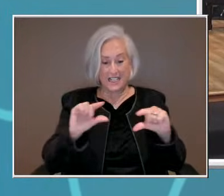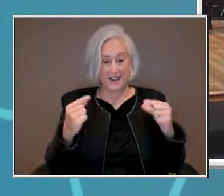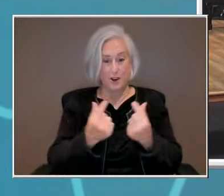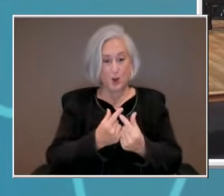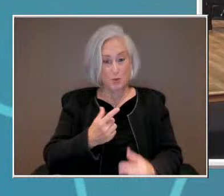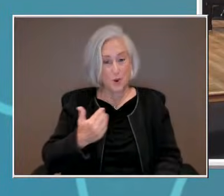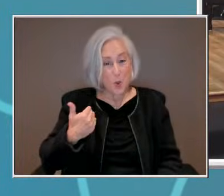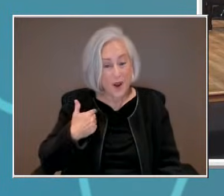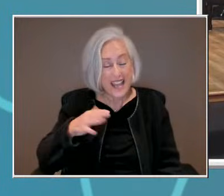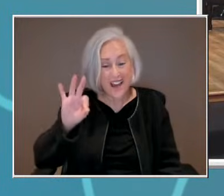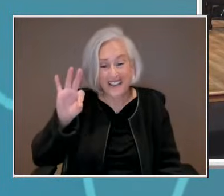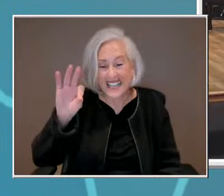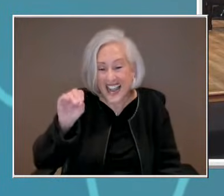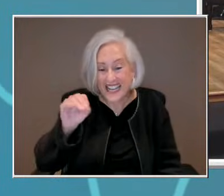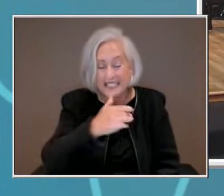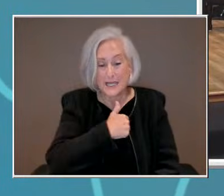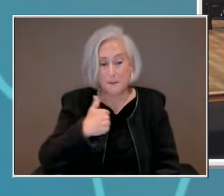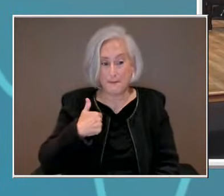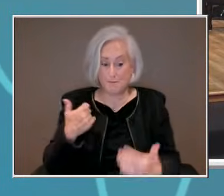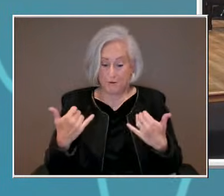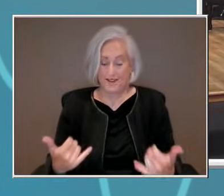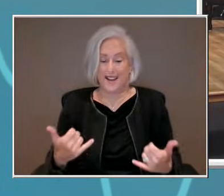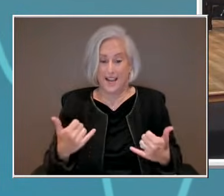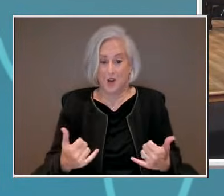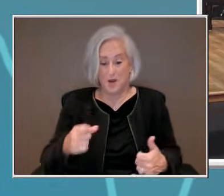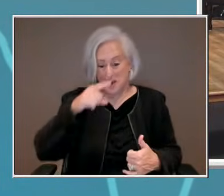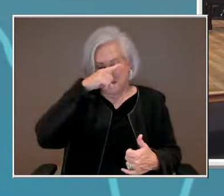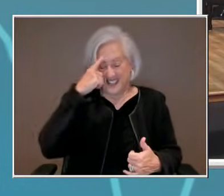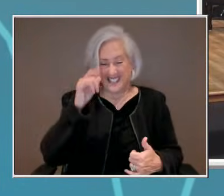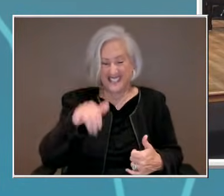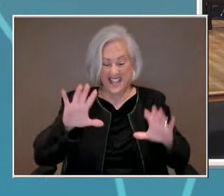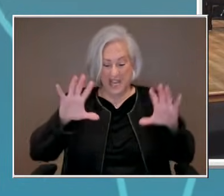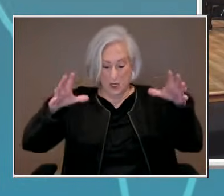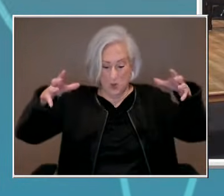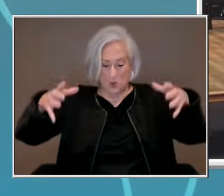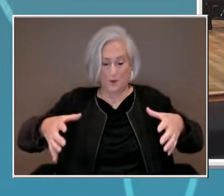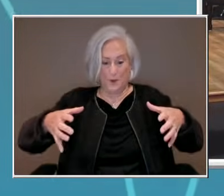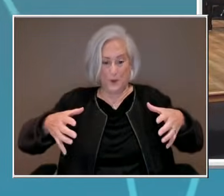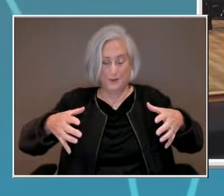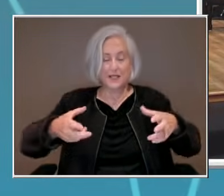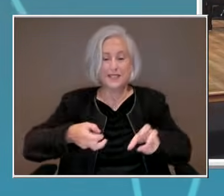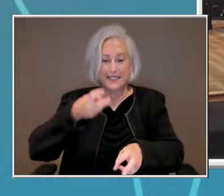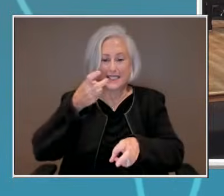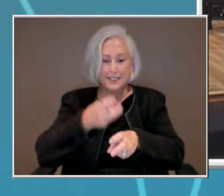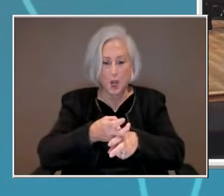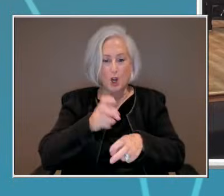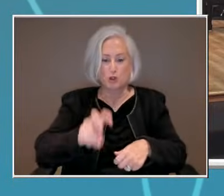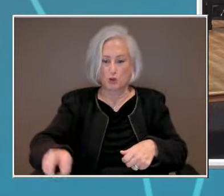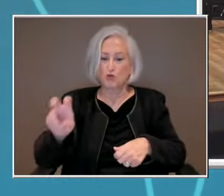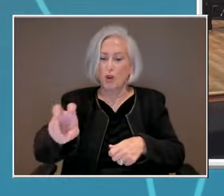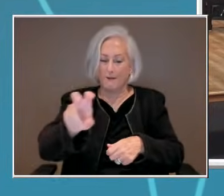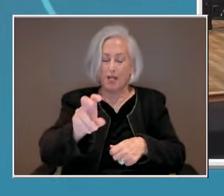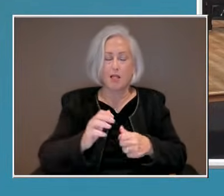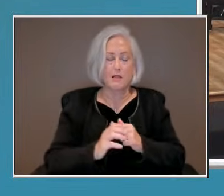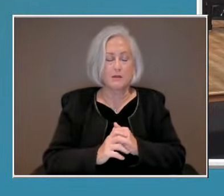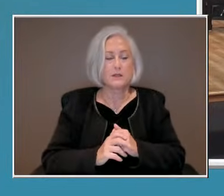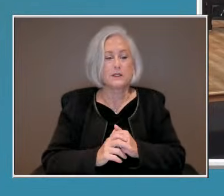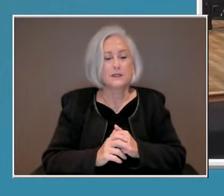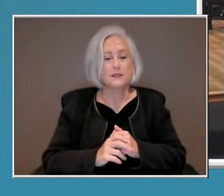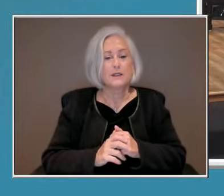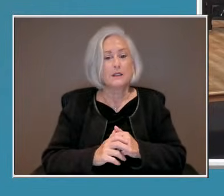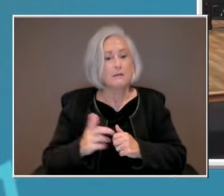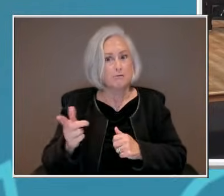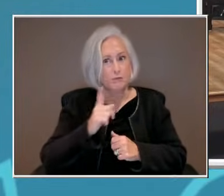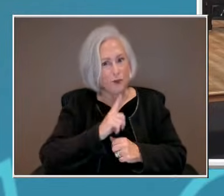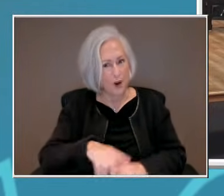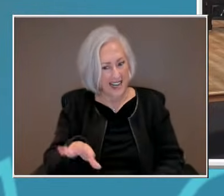now. Wonderful. Because of the size of the group, it's a little bit difficult to travel. Sure, you got 90. Yeah. You